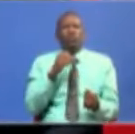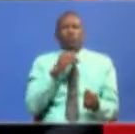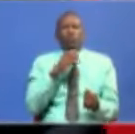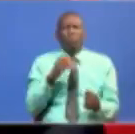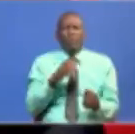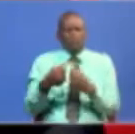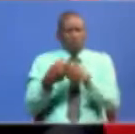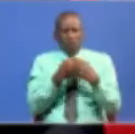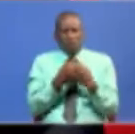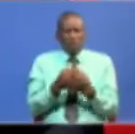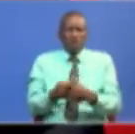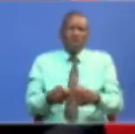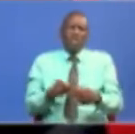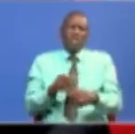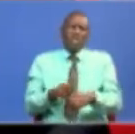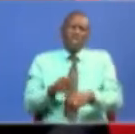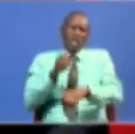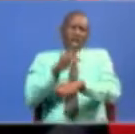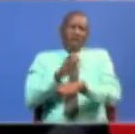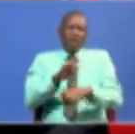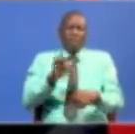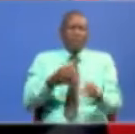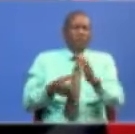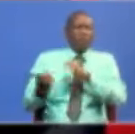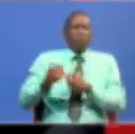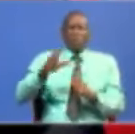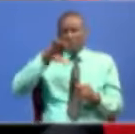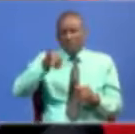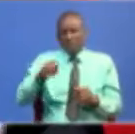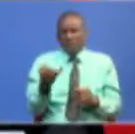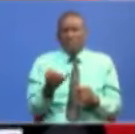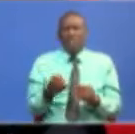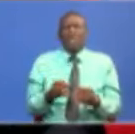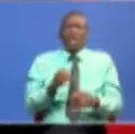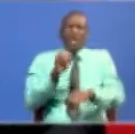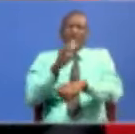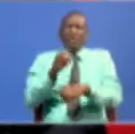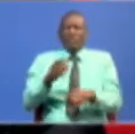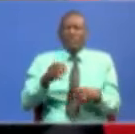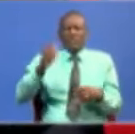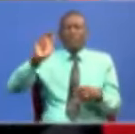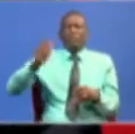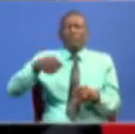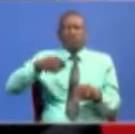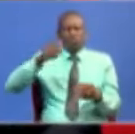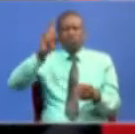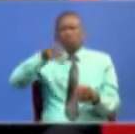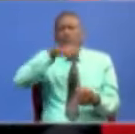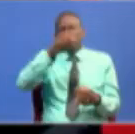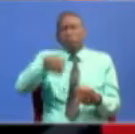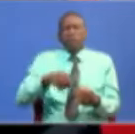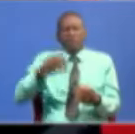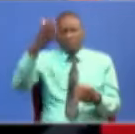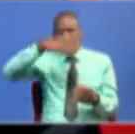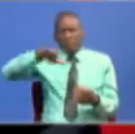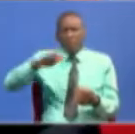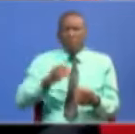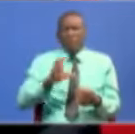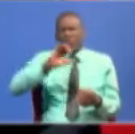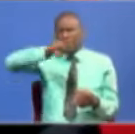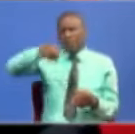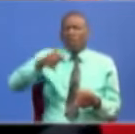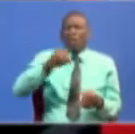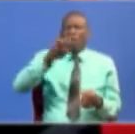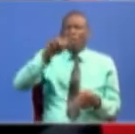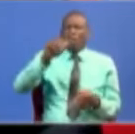advisory by her predecessor, David Maraga, in 2020, advising the president to dissolve parliament. Former Chief Justice David Maraga advised